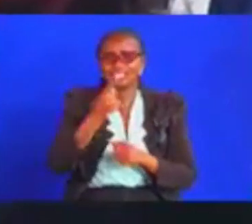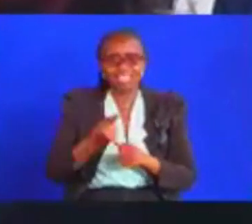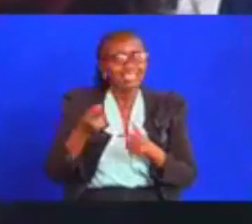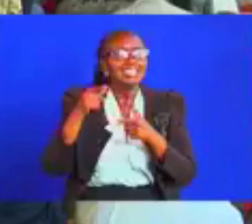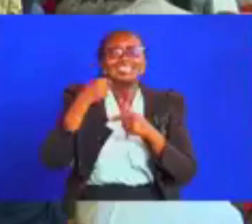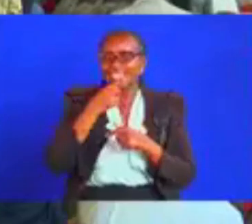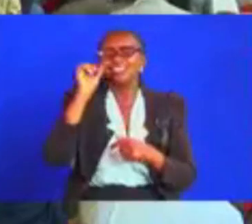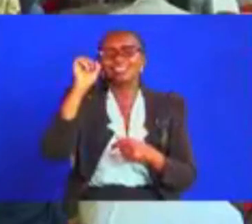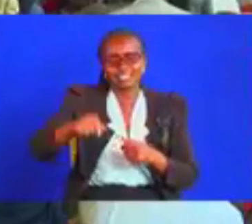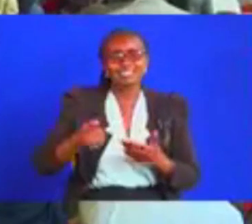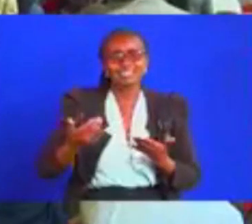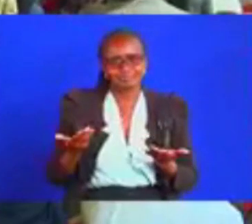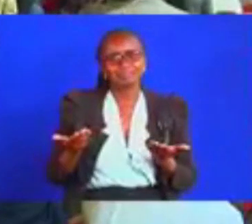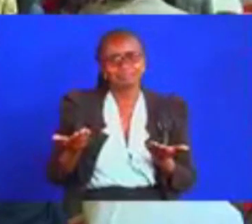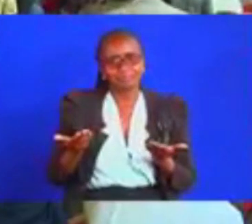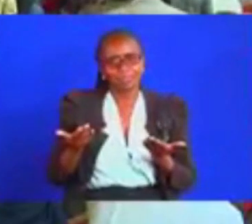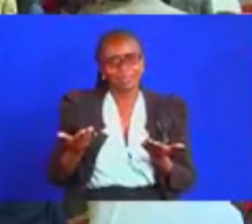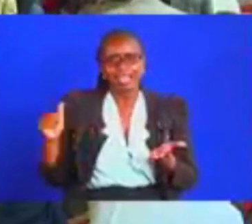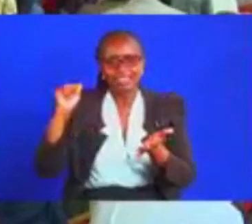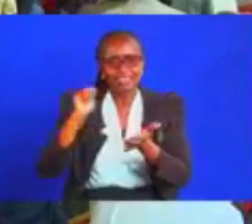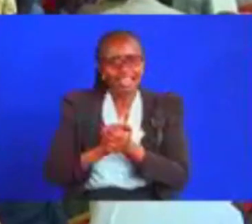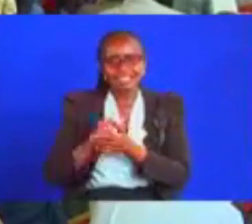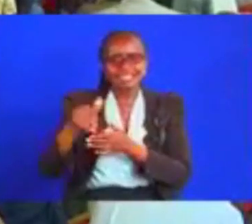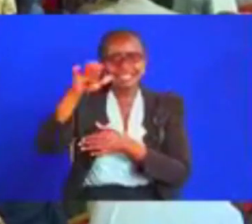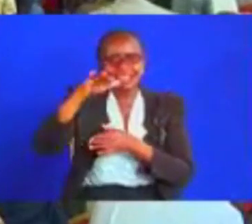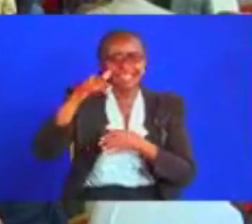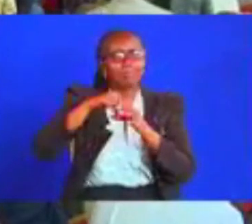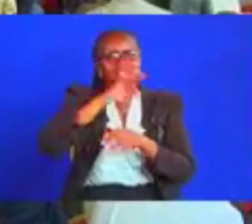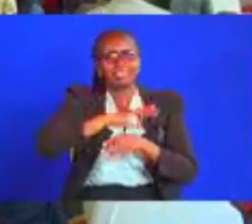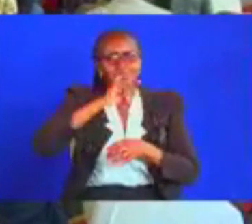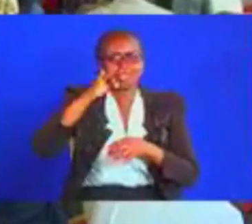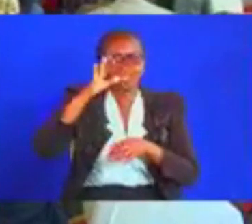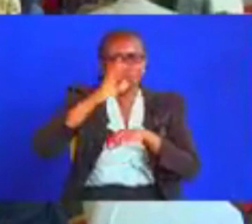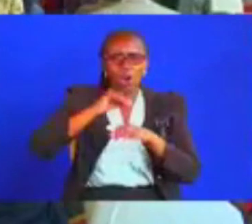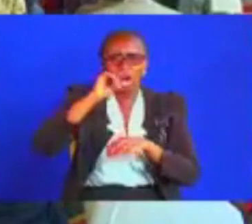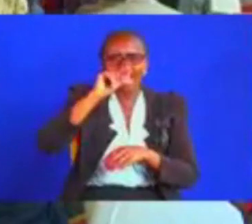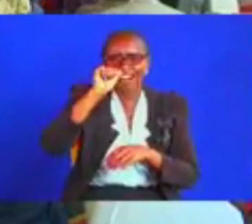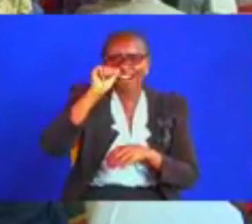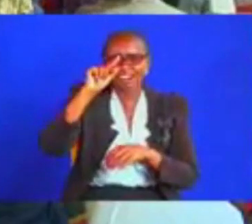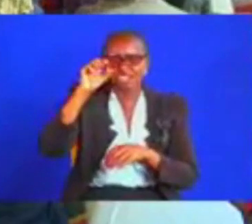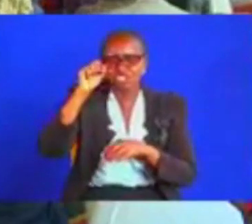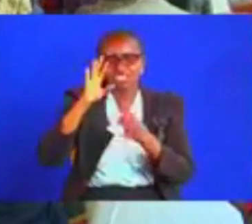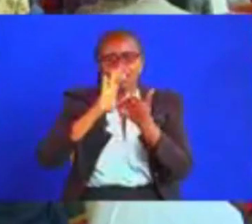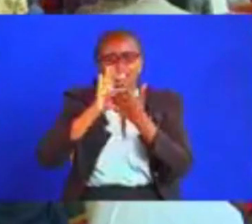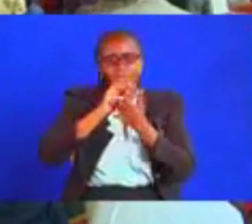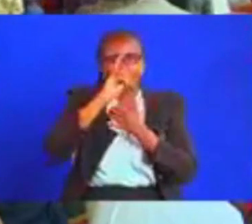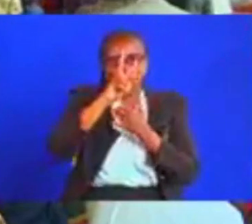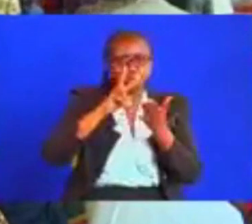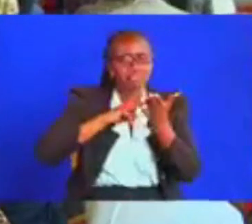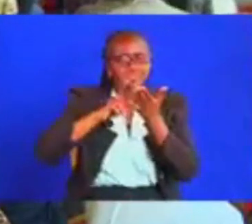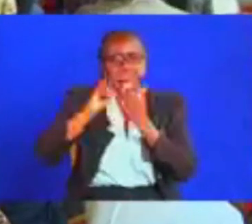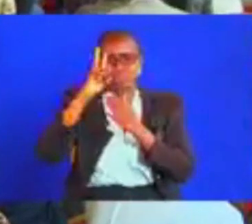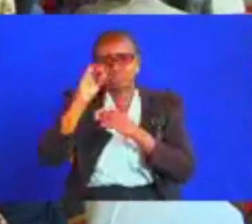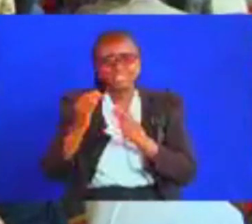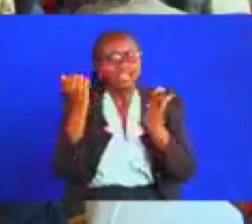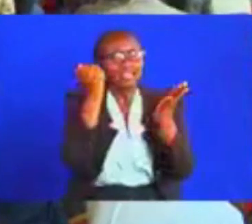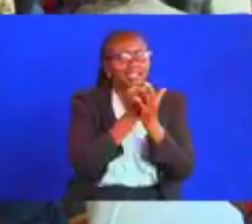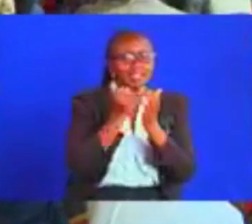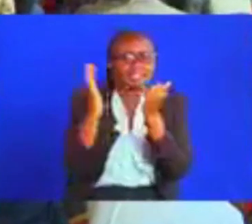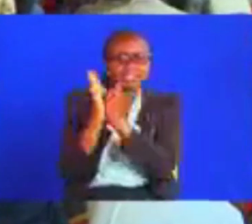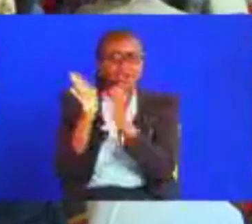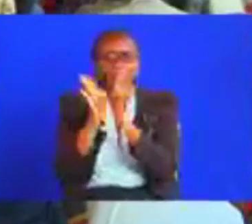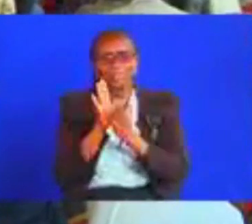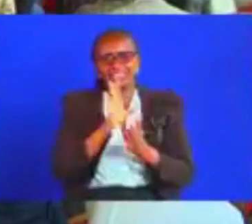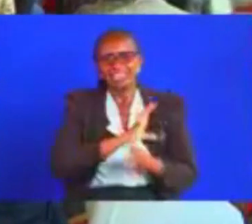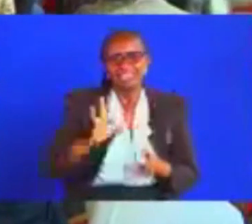yes. That is a realm in the spirit called Galatians 2:20. I have been crucified with Christ. Nevertheless,